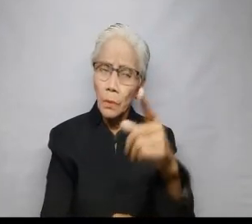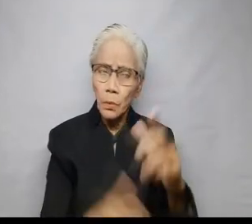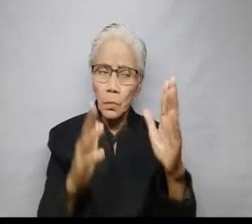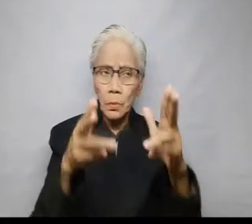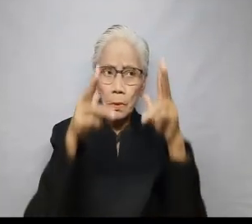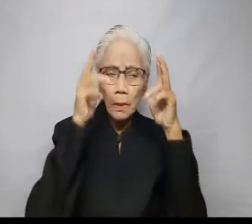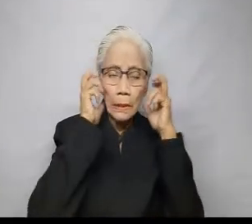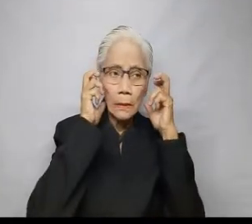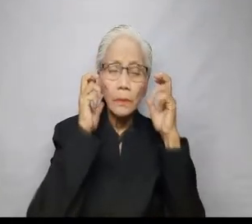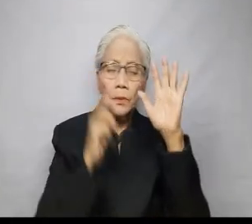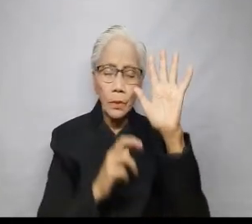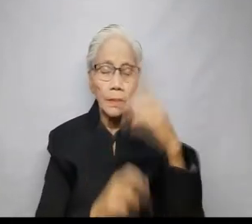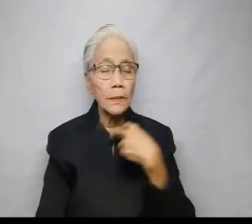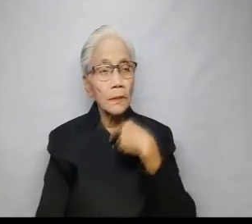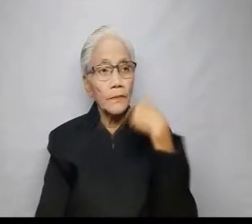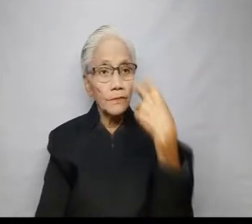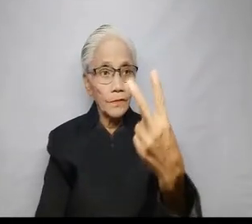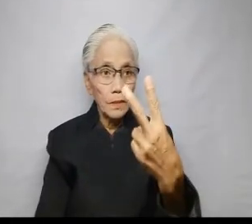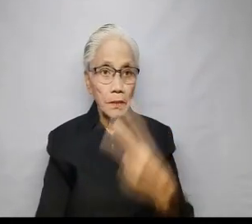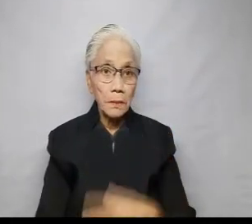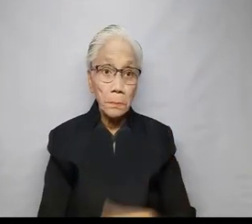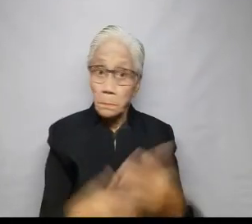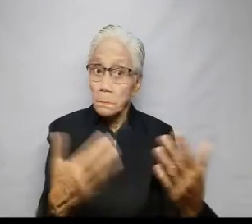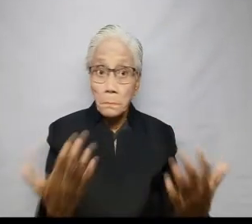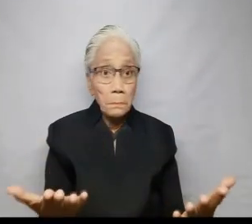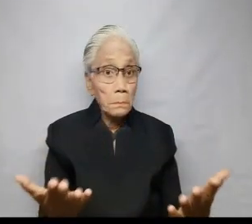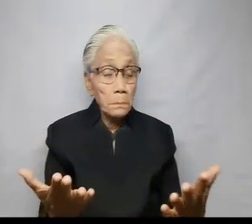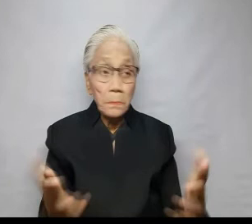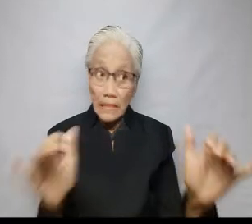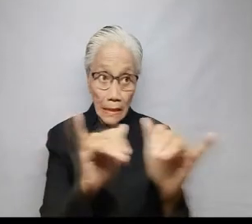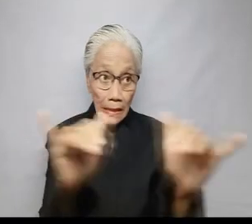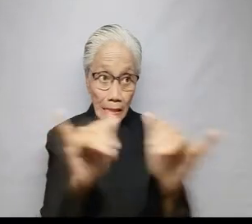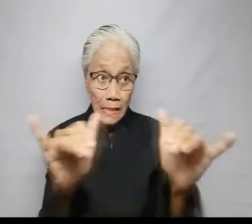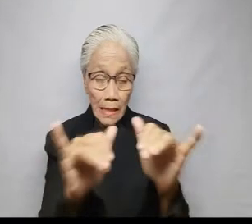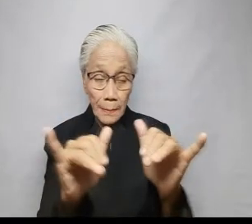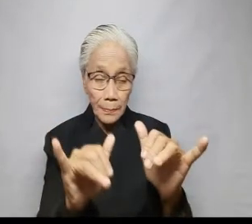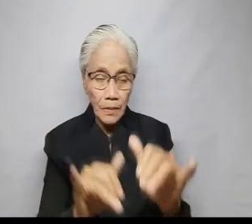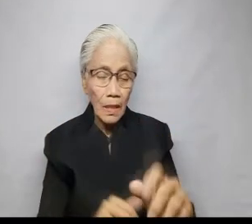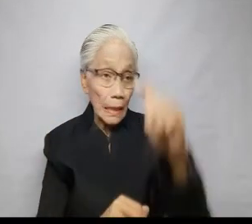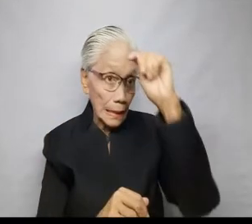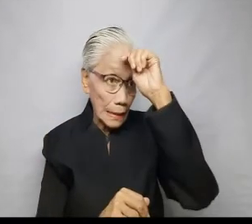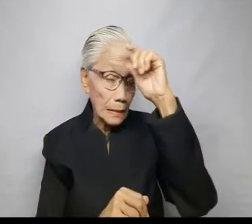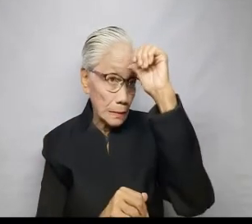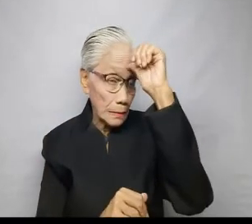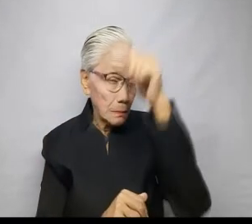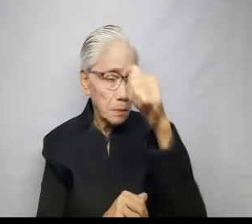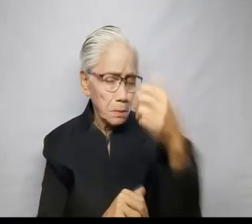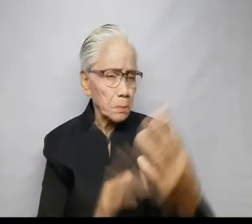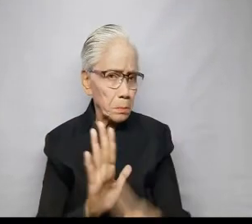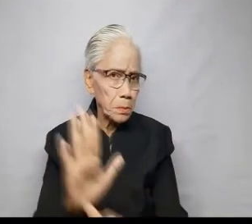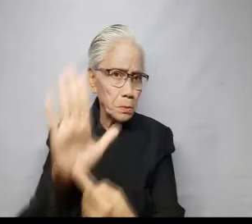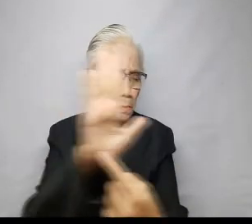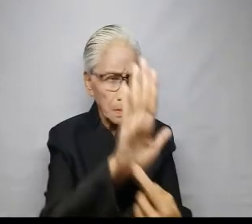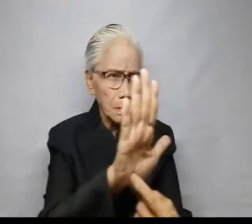decrees, and to hearken to His voice. Thus, Saint Teresa of